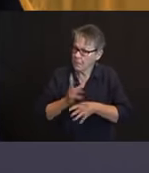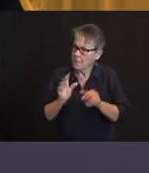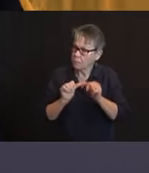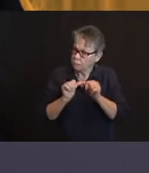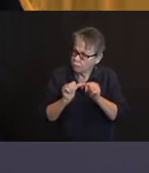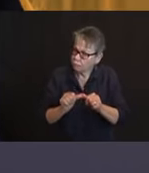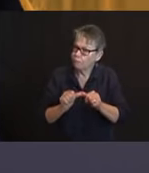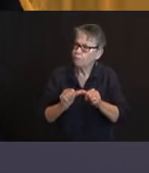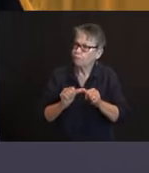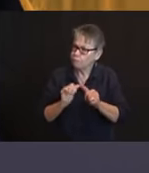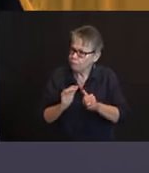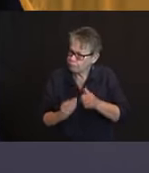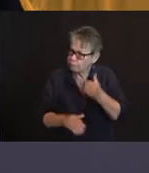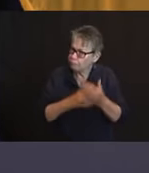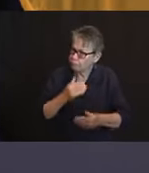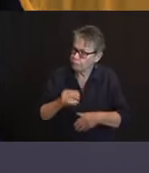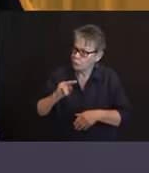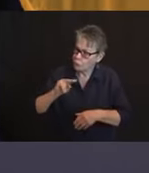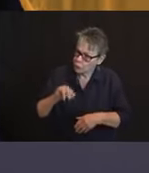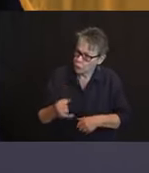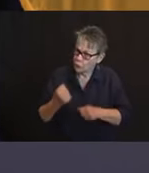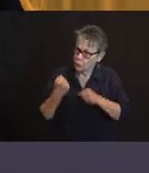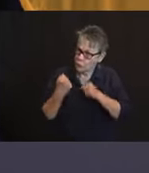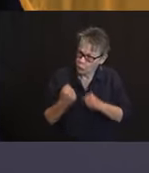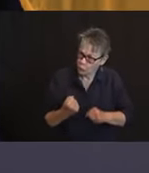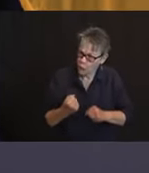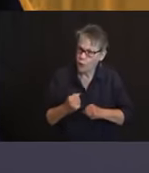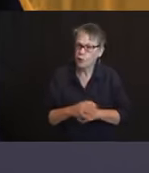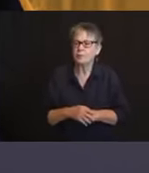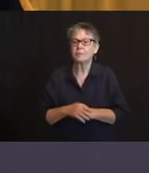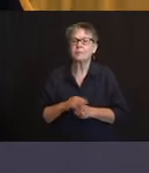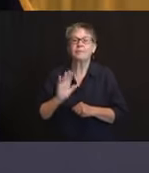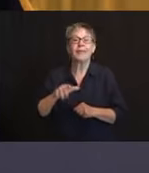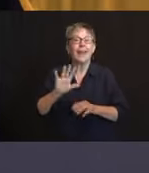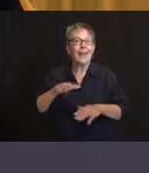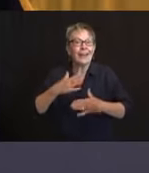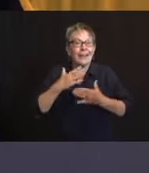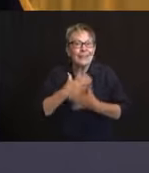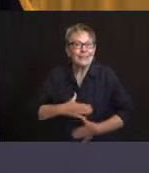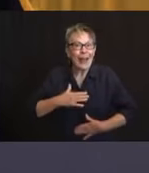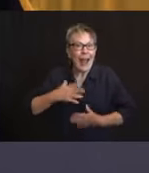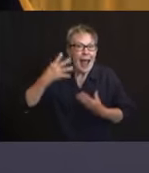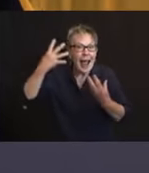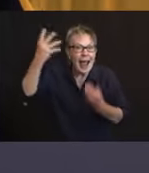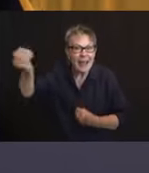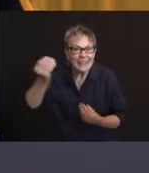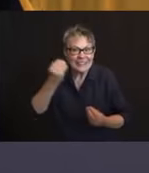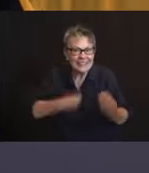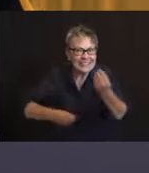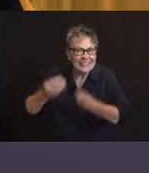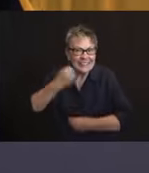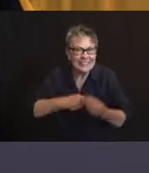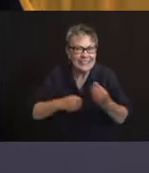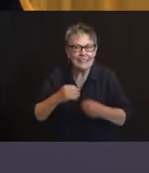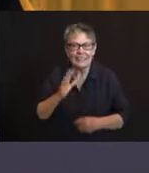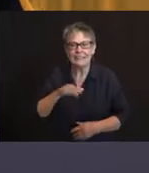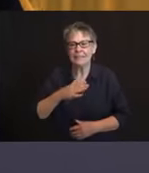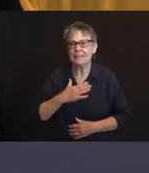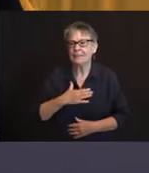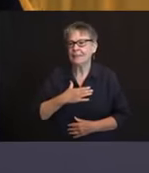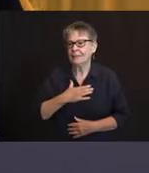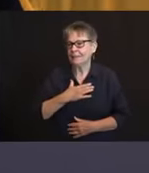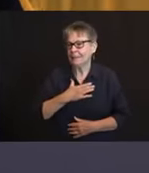Enjoy your outdoor dining. Please over-tip. These folks will never be able to make up the meals that were